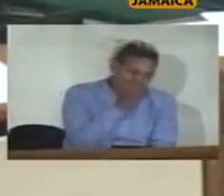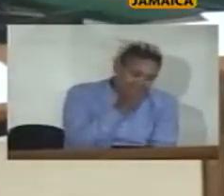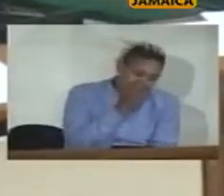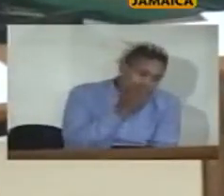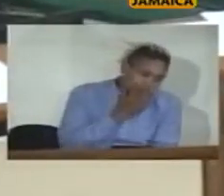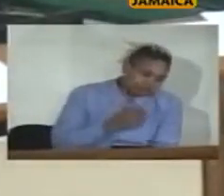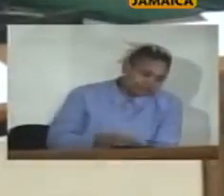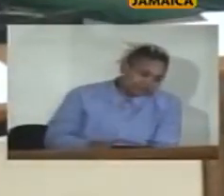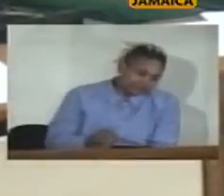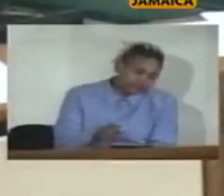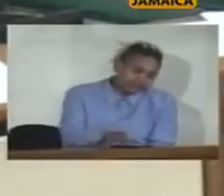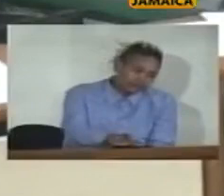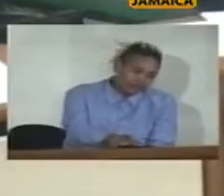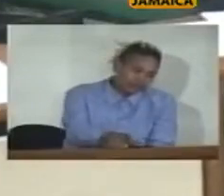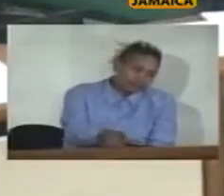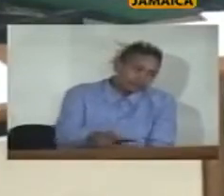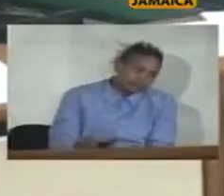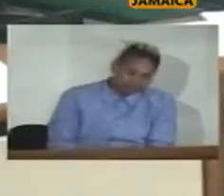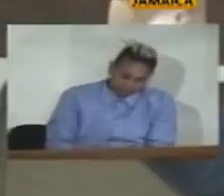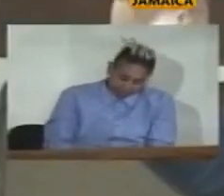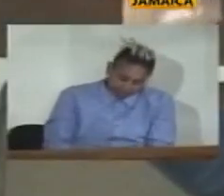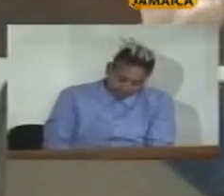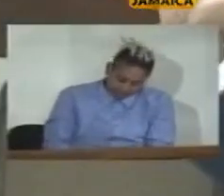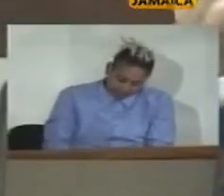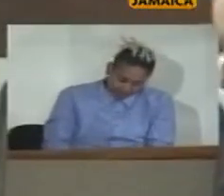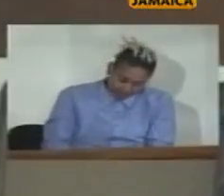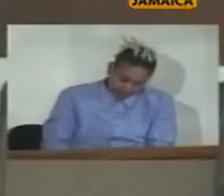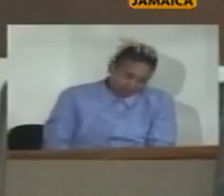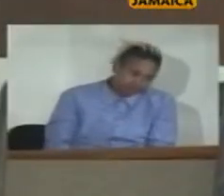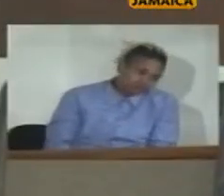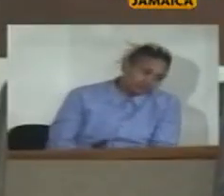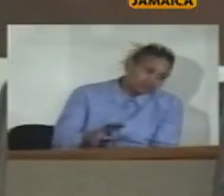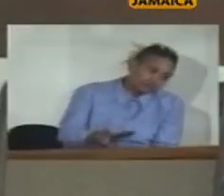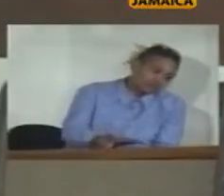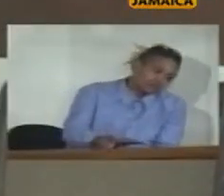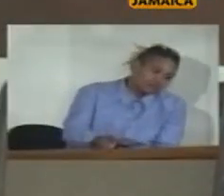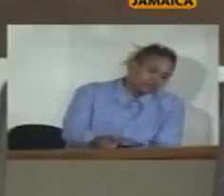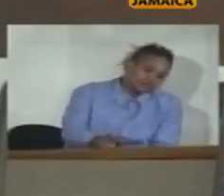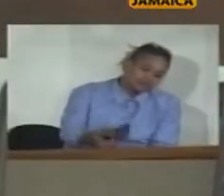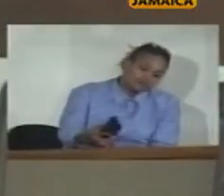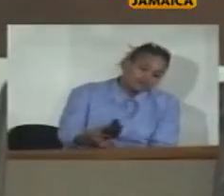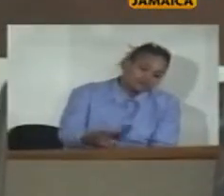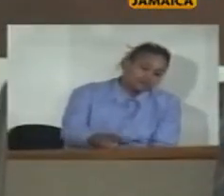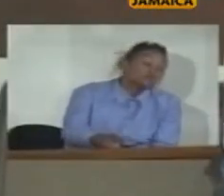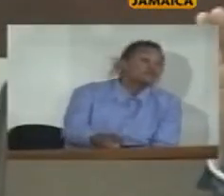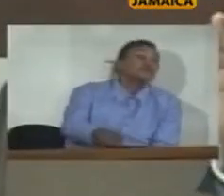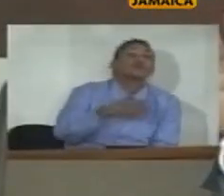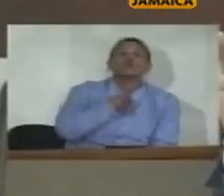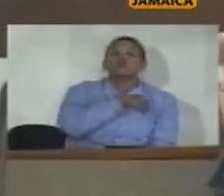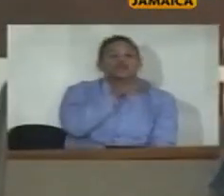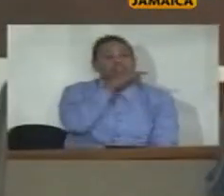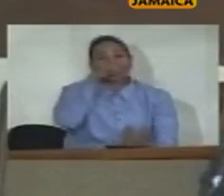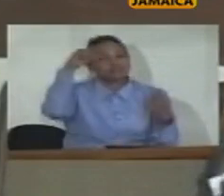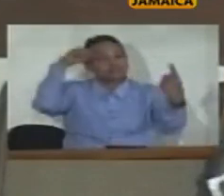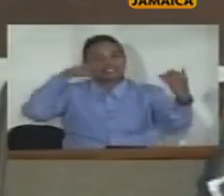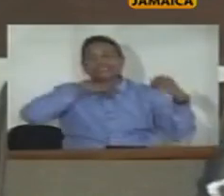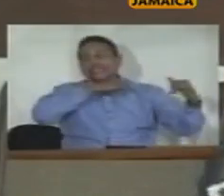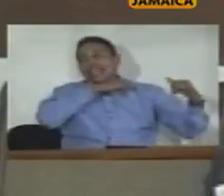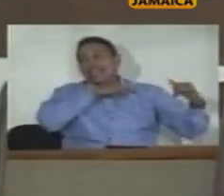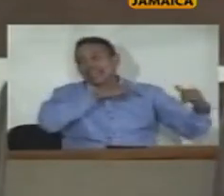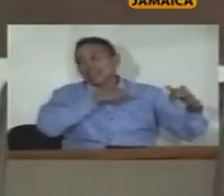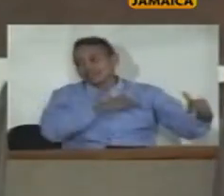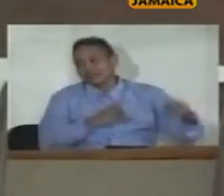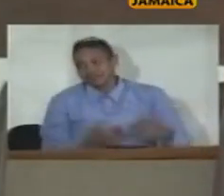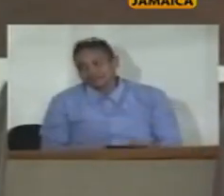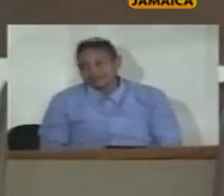Mr. Speaker, on a point of order. So we are not at one. Mr. Speaker, on a We are point not of at order. one in that. I am rising